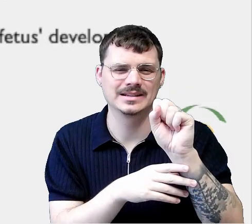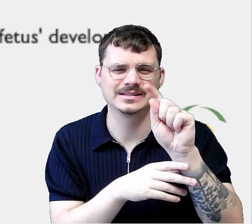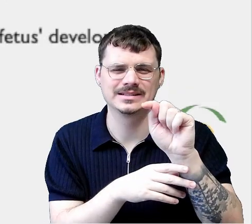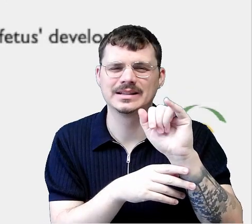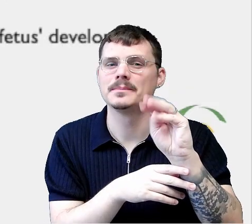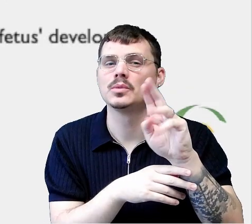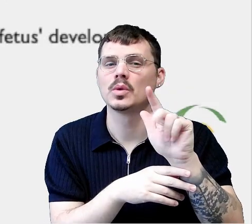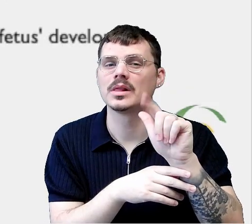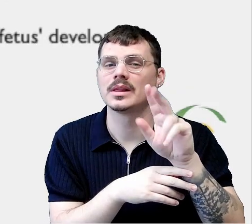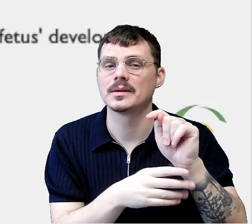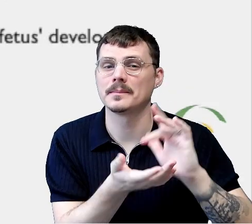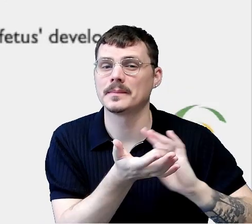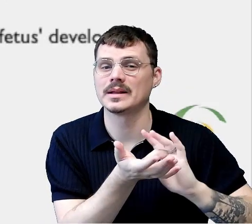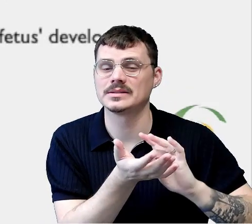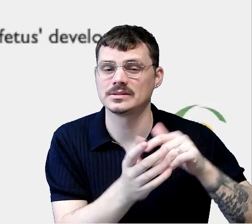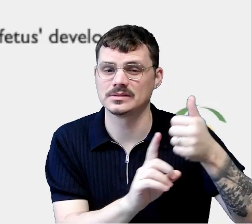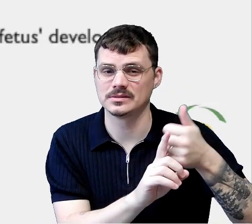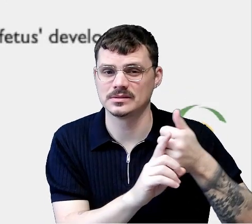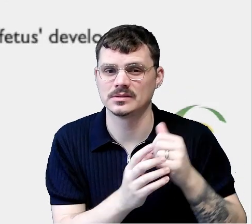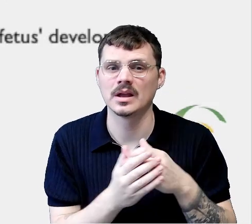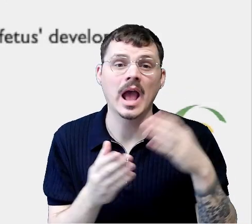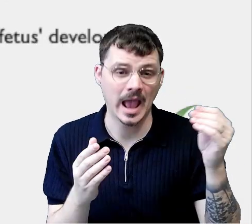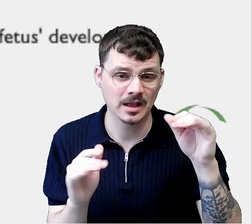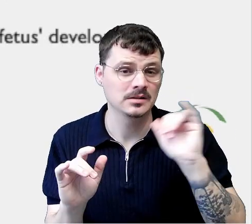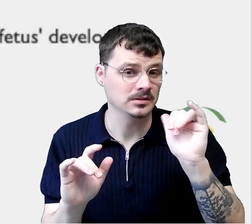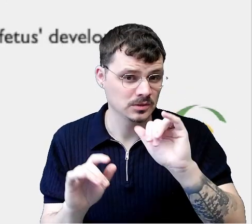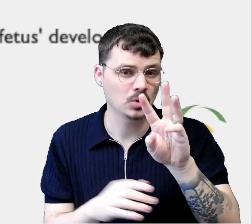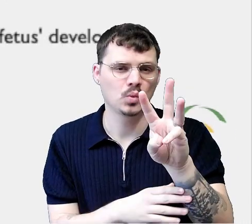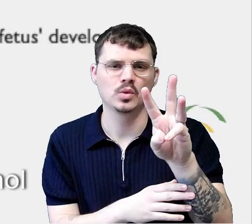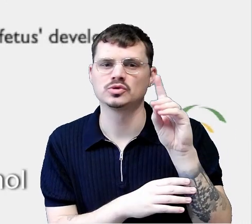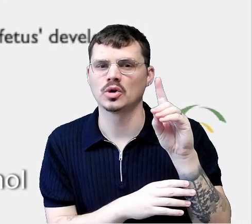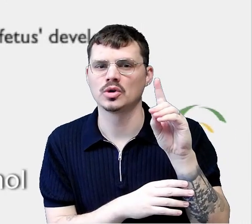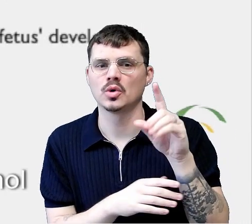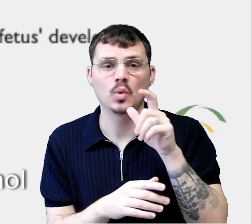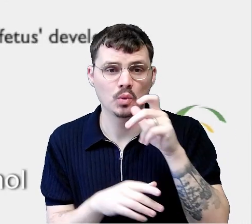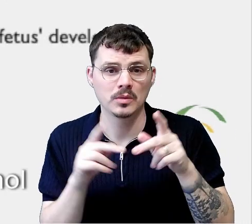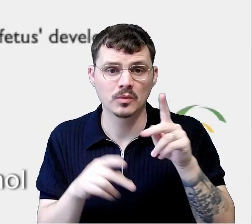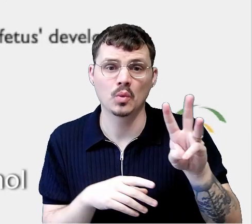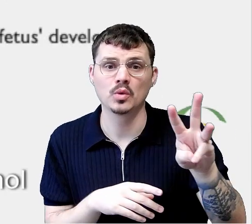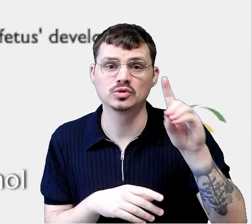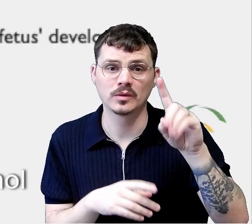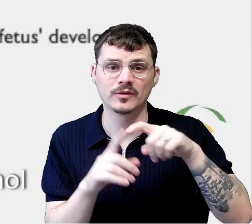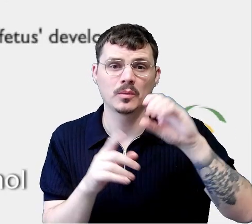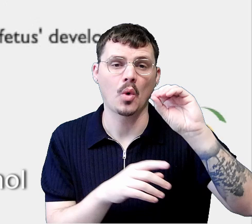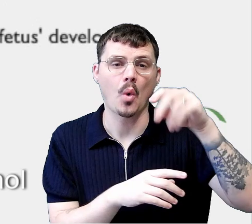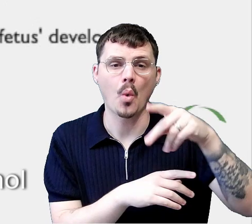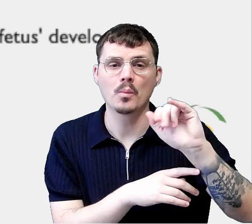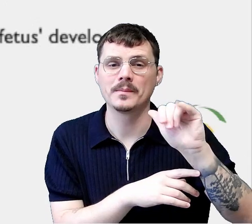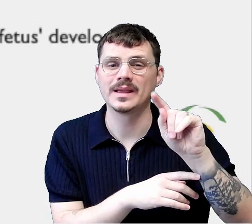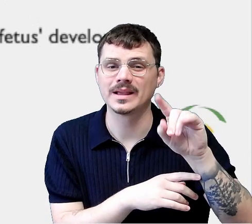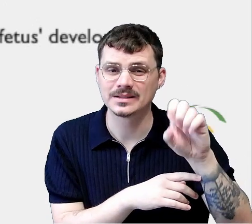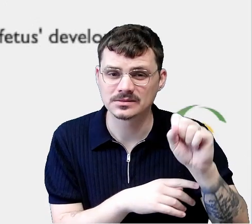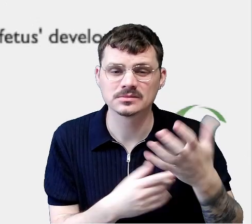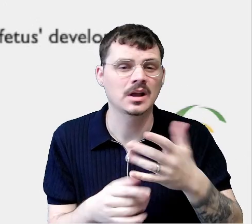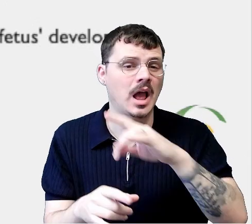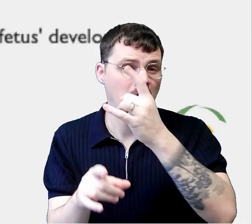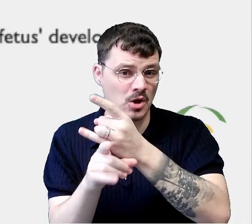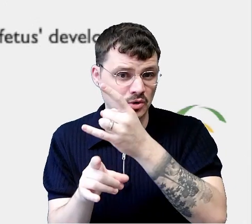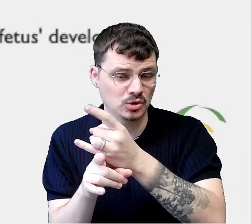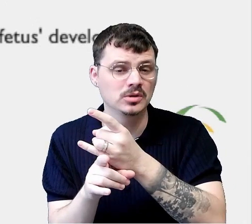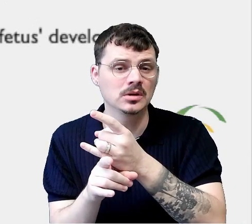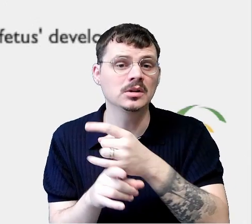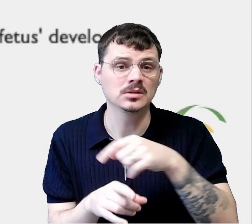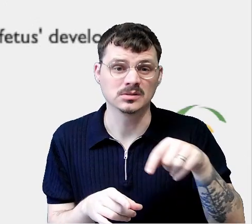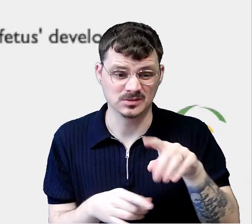stimulant medicines, as well as withdrawal. People withdrawing from opiates and alcohol particularly have